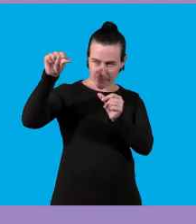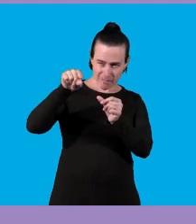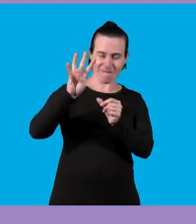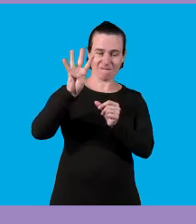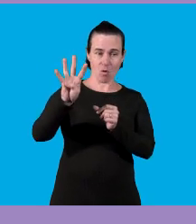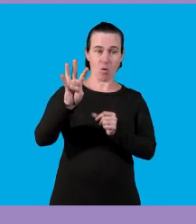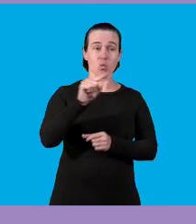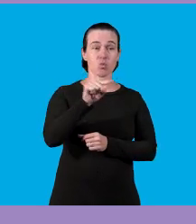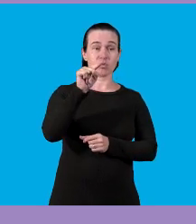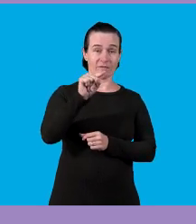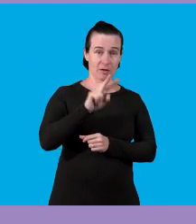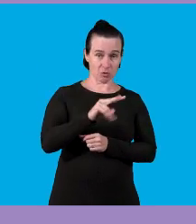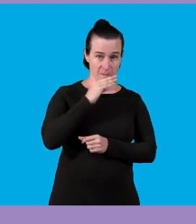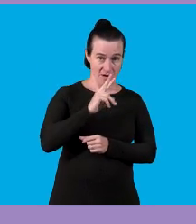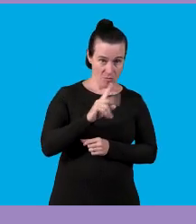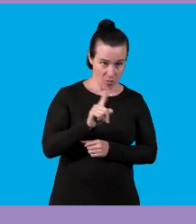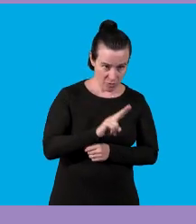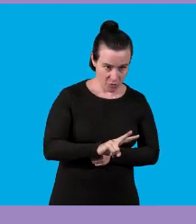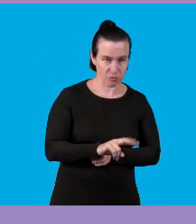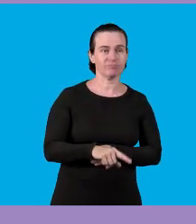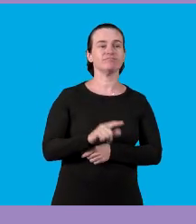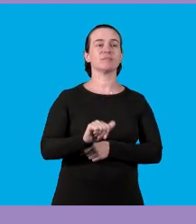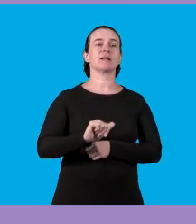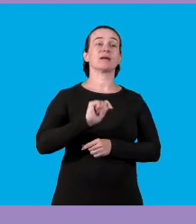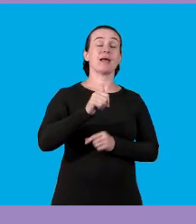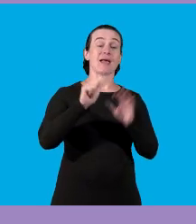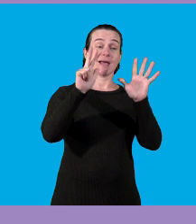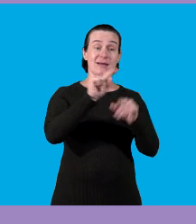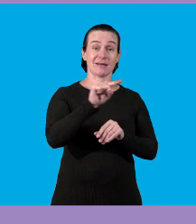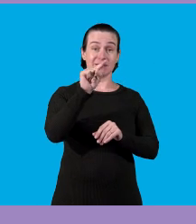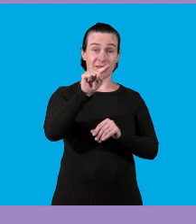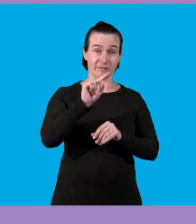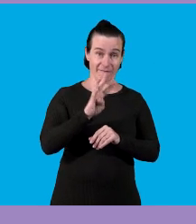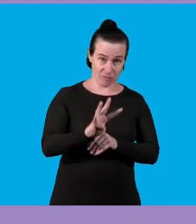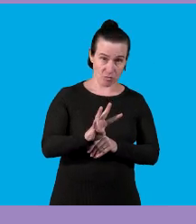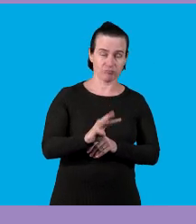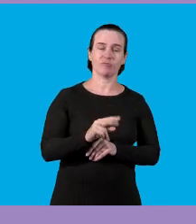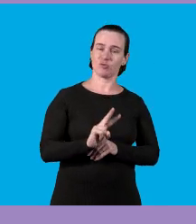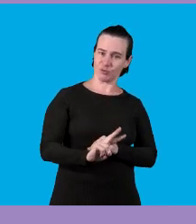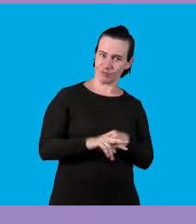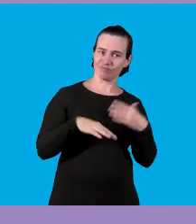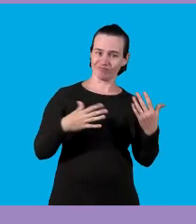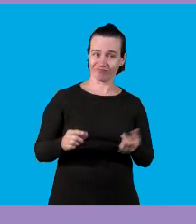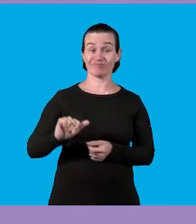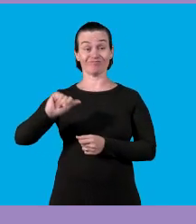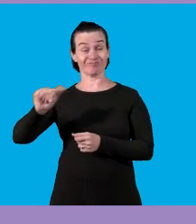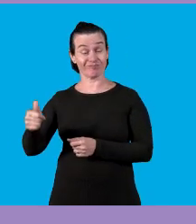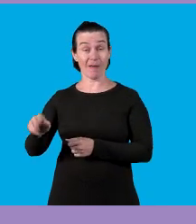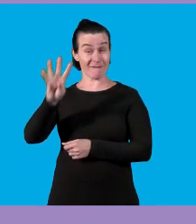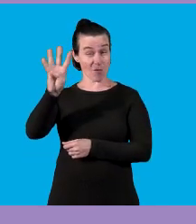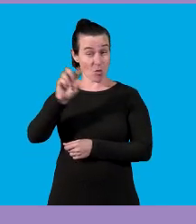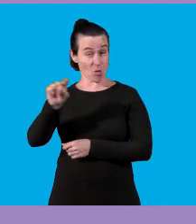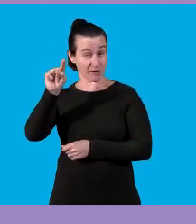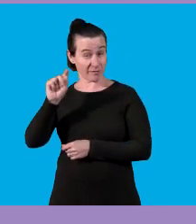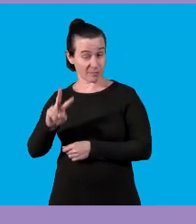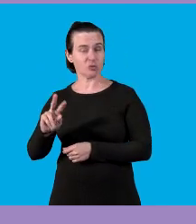2, which gives us 2 as well. And the others would also give us the same, 8 divided by 4, and 4 divided